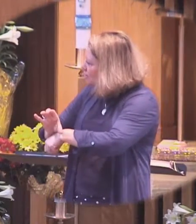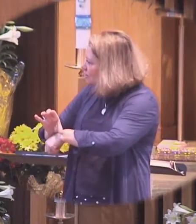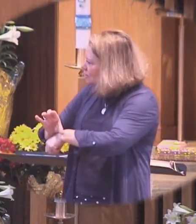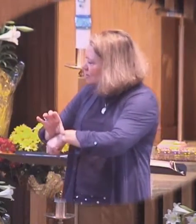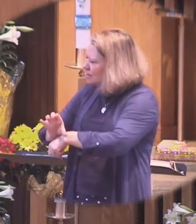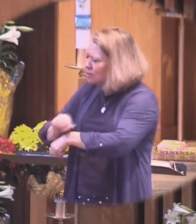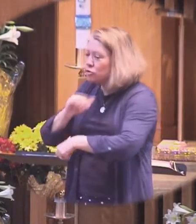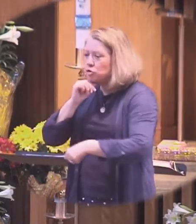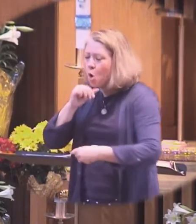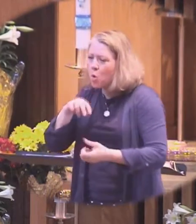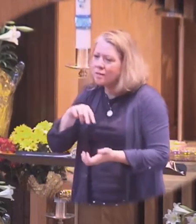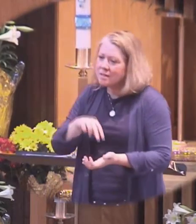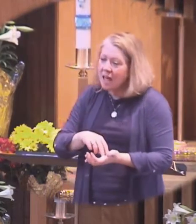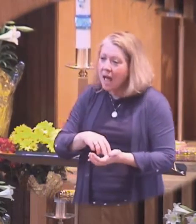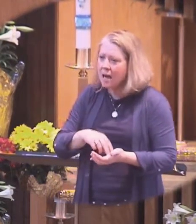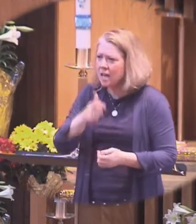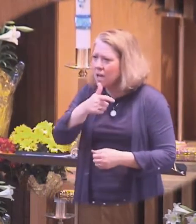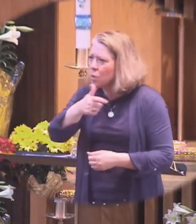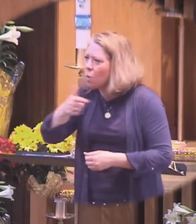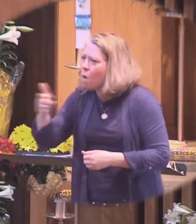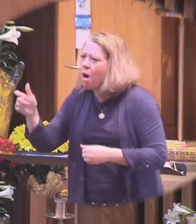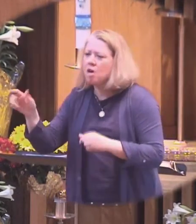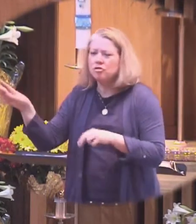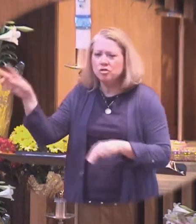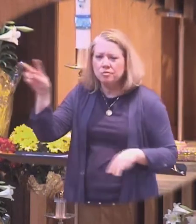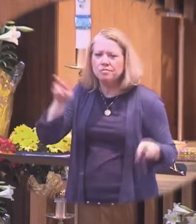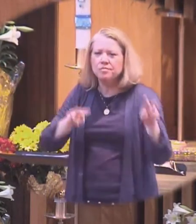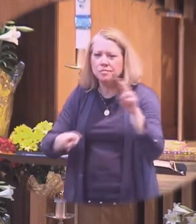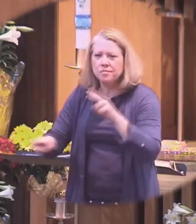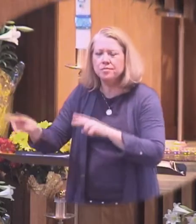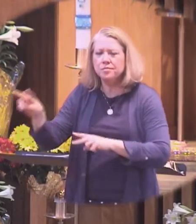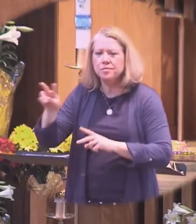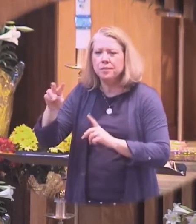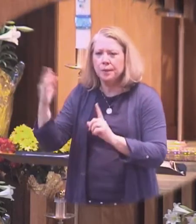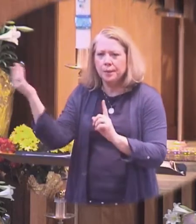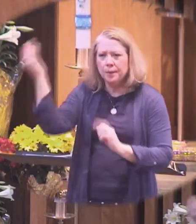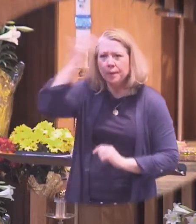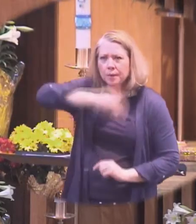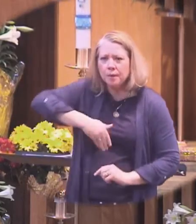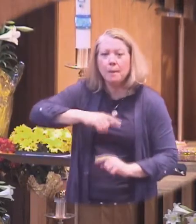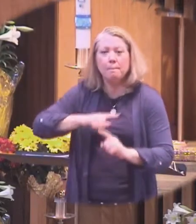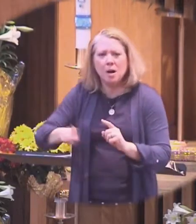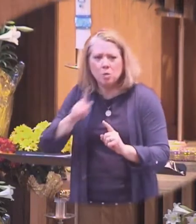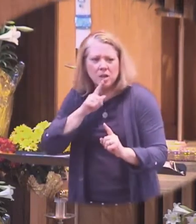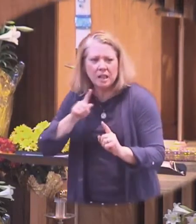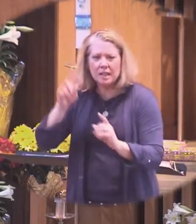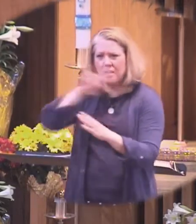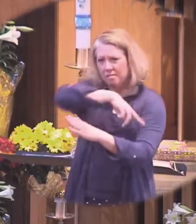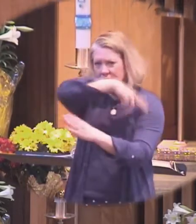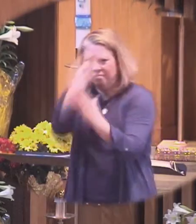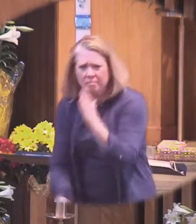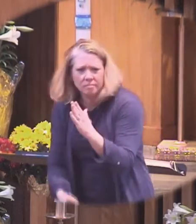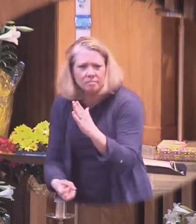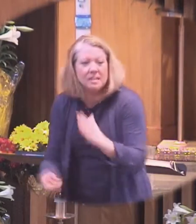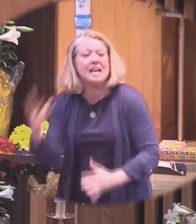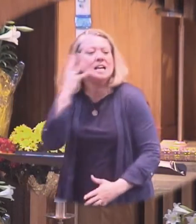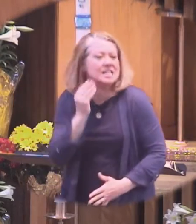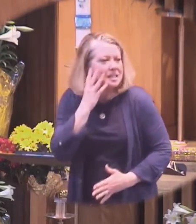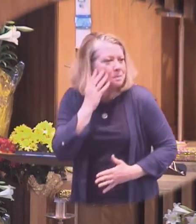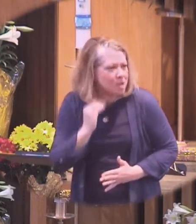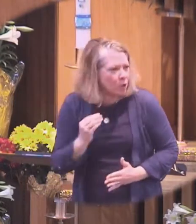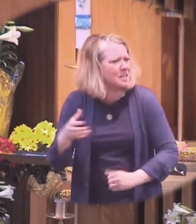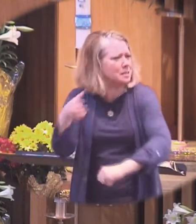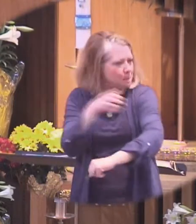Lord. Keep your eyes focused on the power of the resurrection in your midst. And